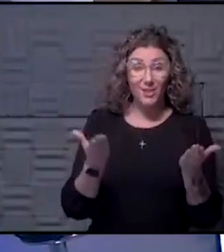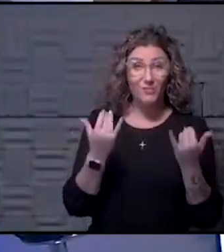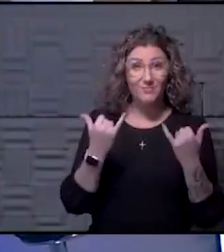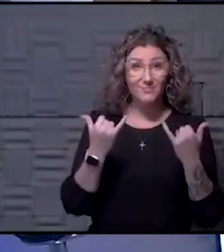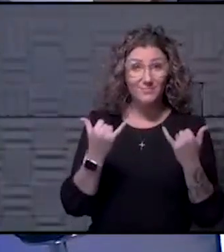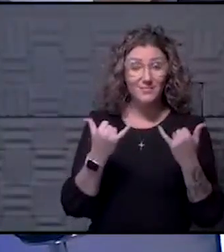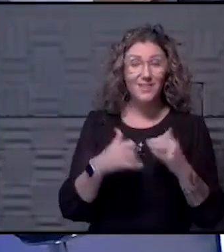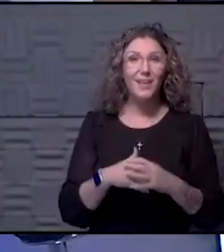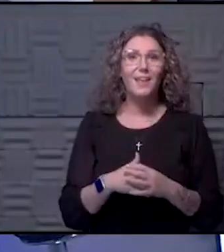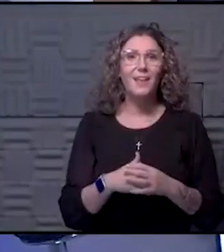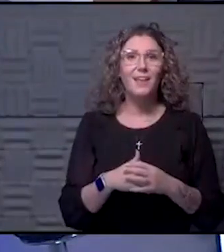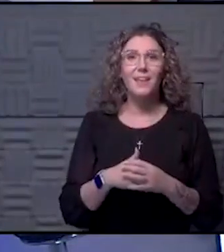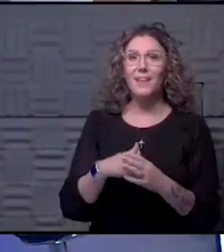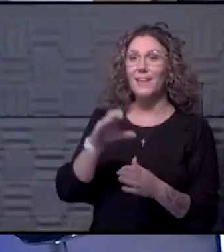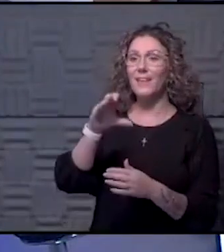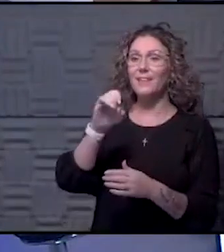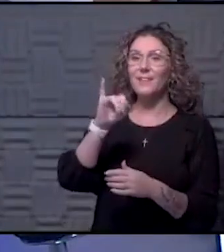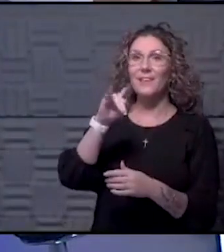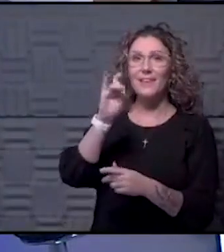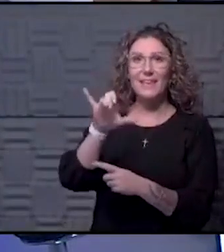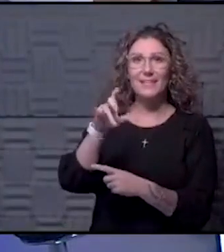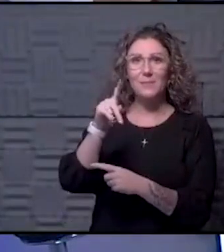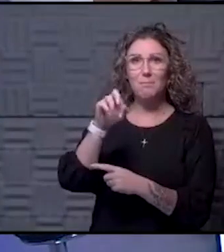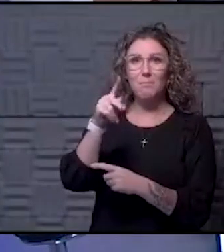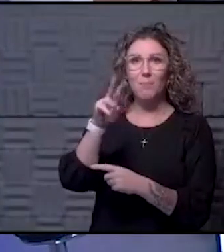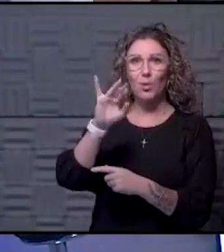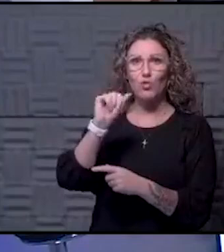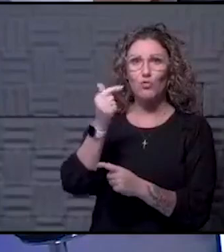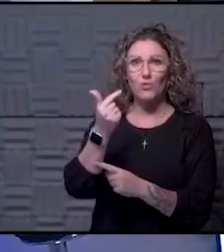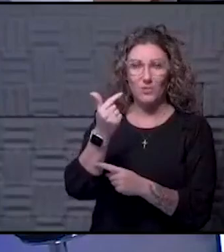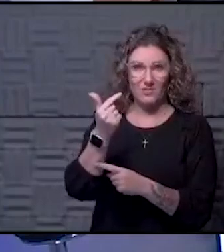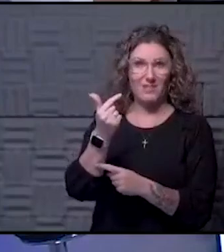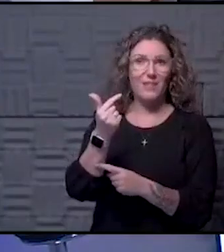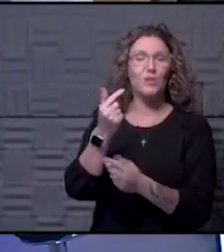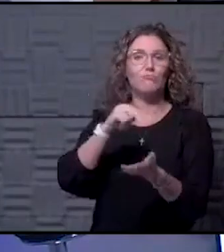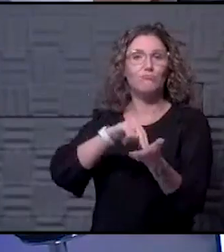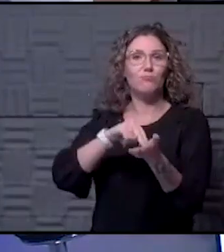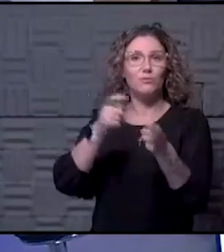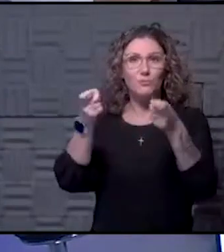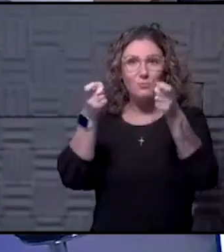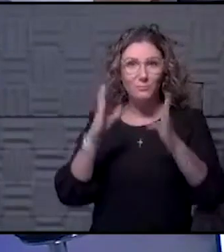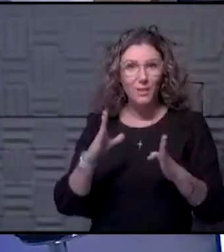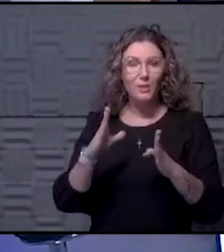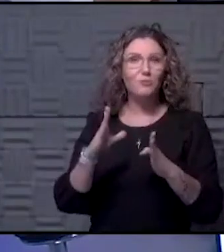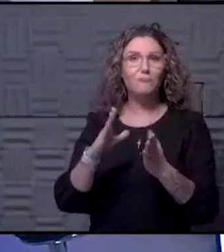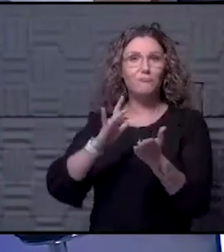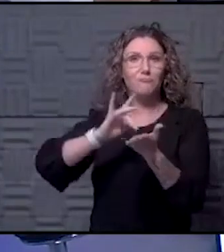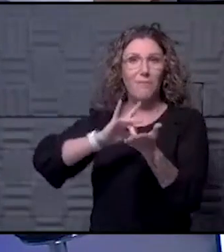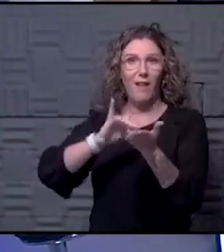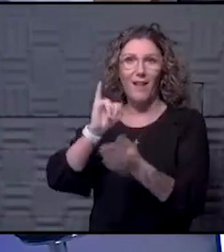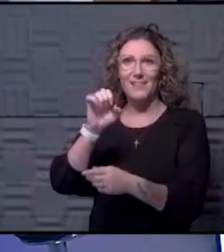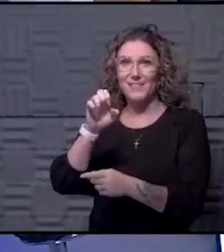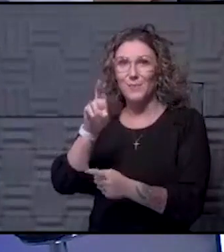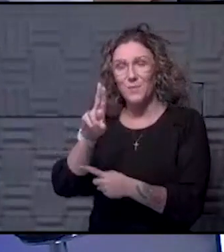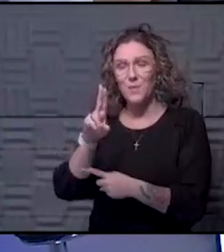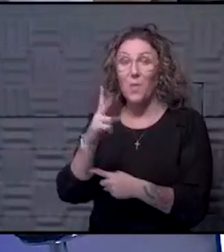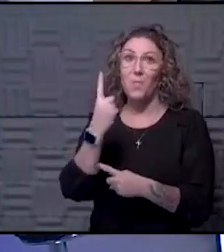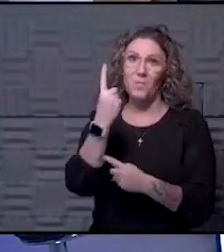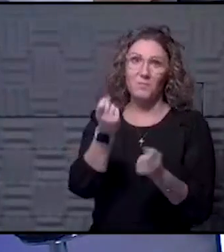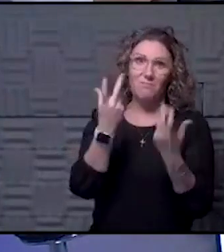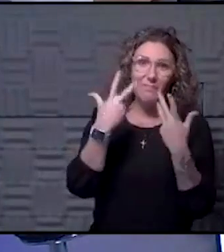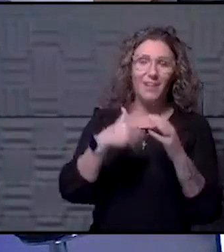today is Casey Pickering, the nurse manager for our medical ICU, or one of our medical